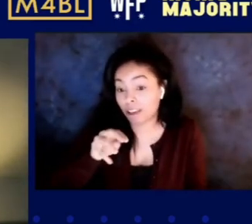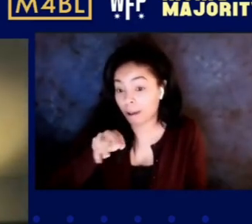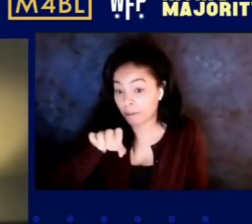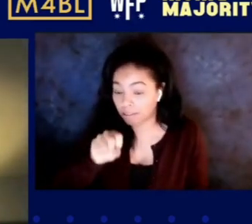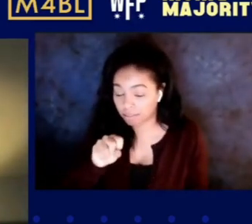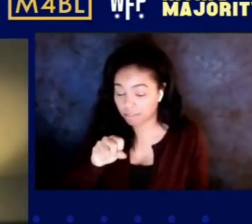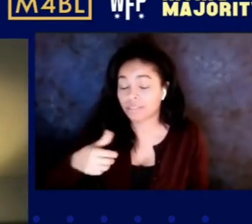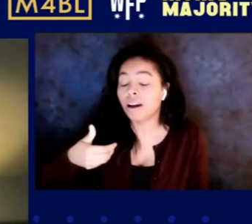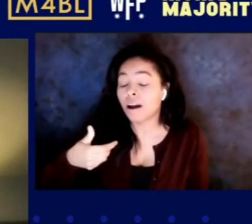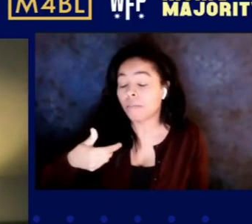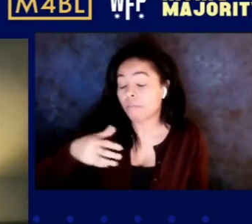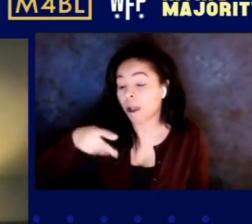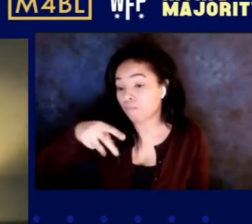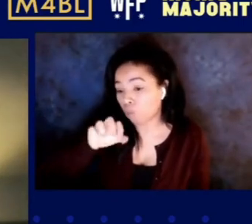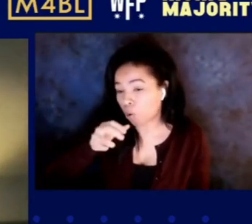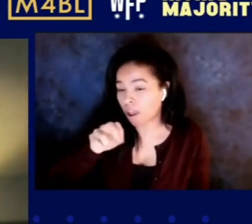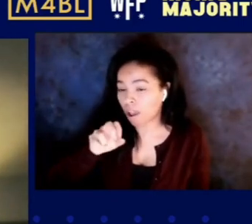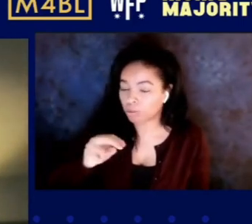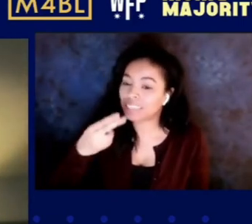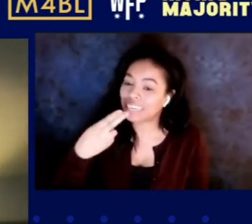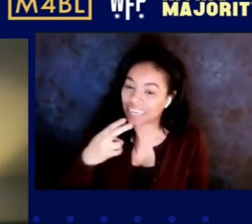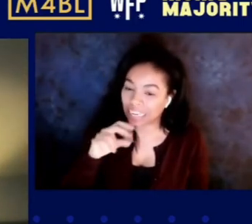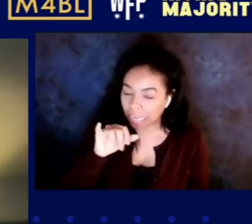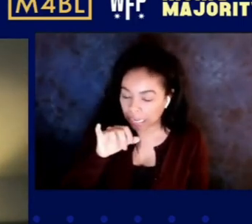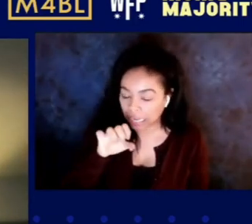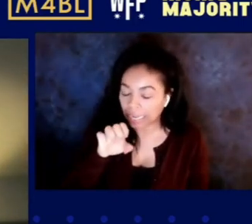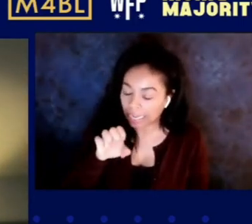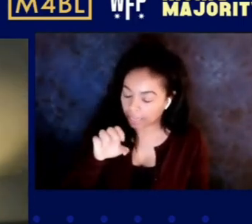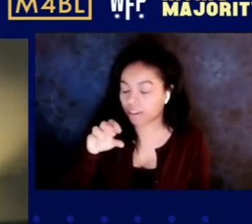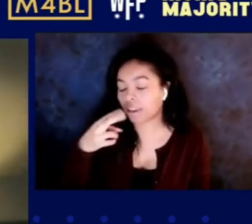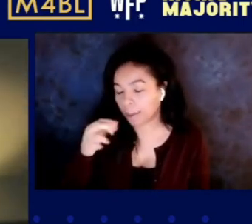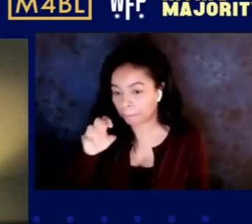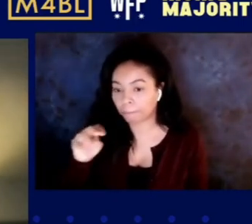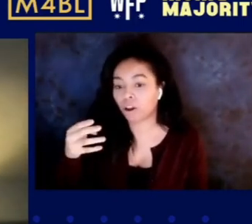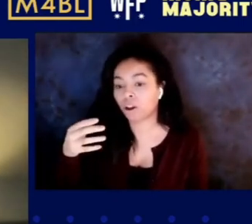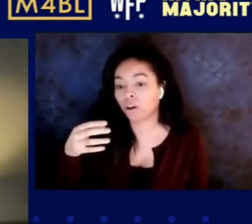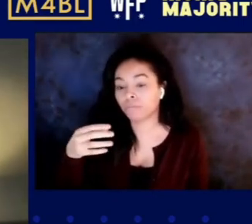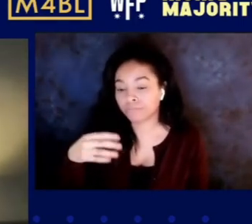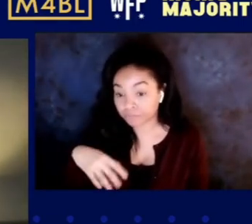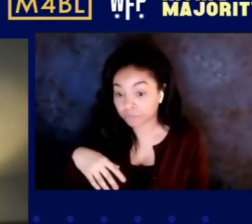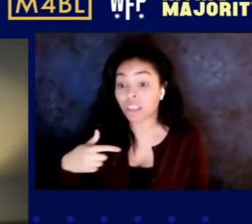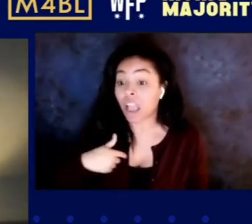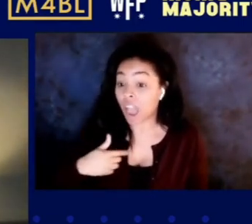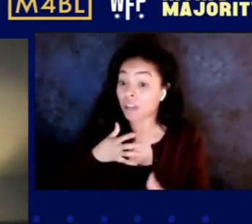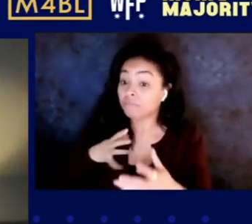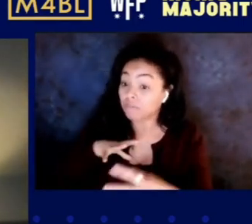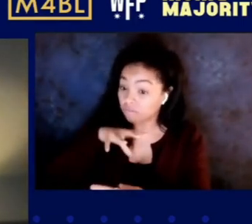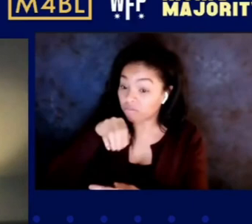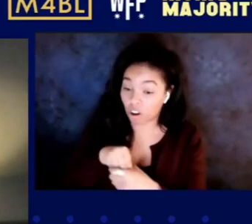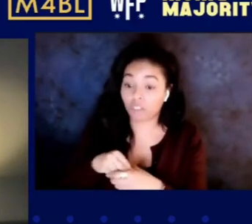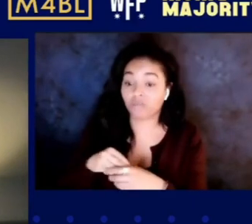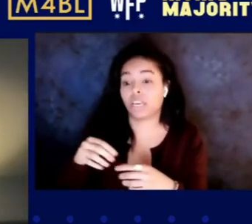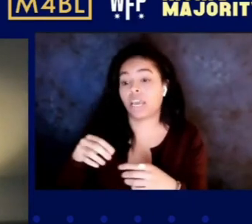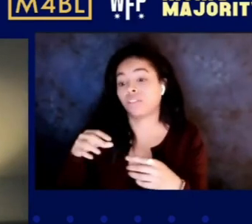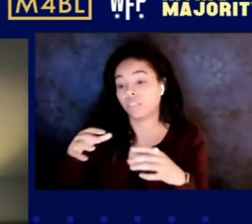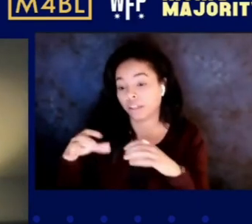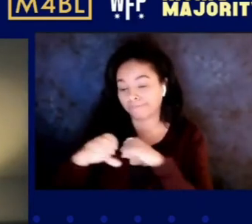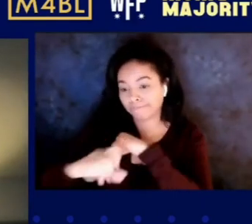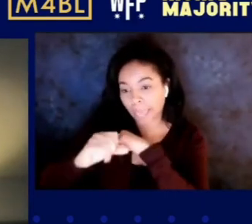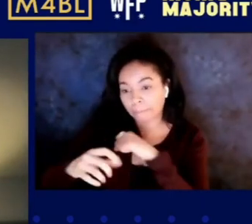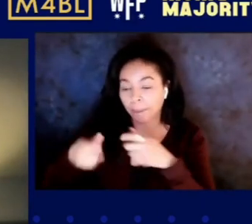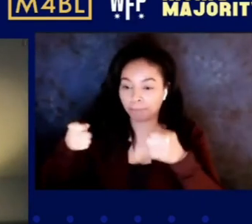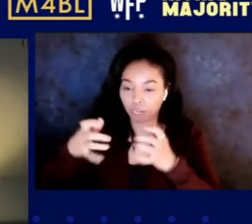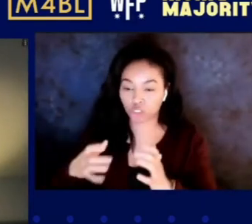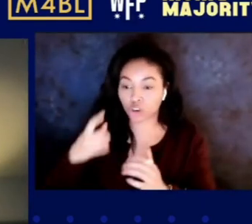And I serve as the undeniable campaign manager for United We Dream. So I guess whenever we're ready, we'll